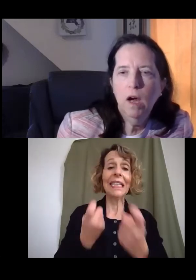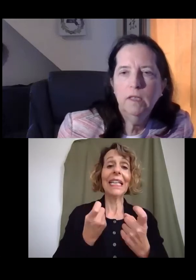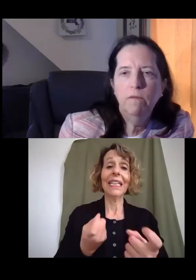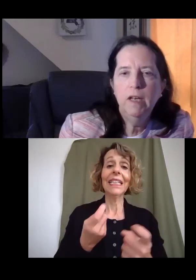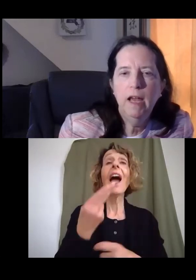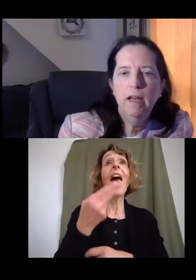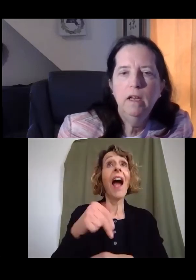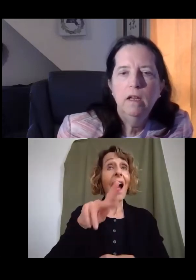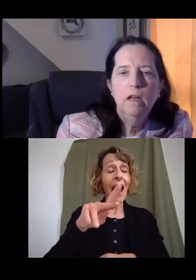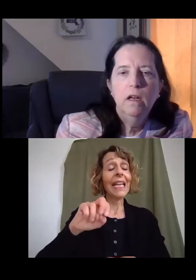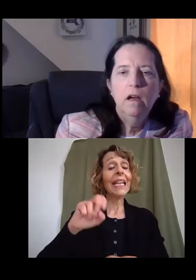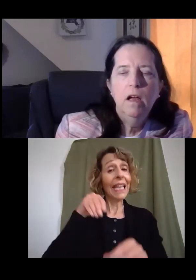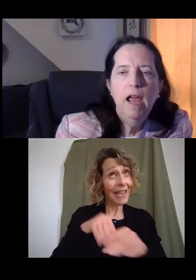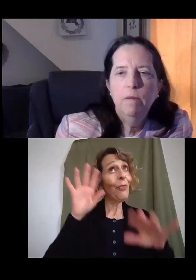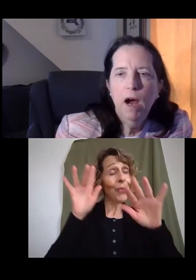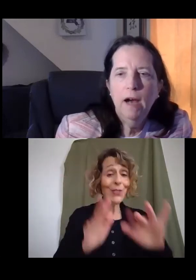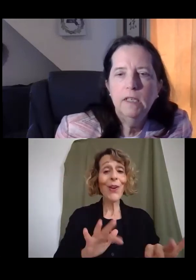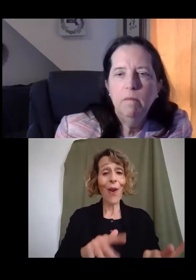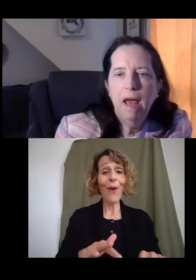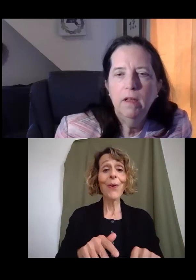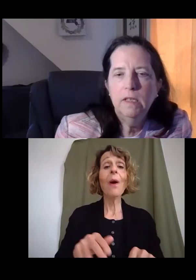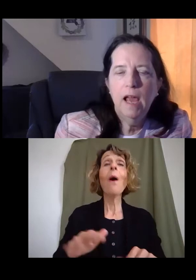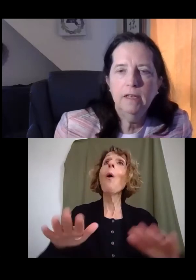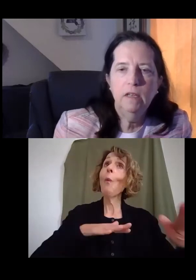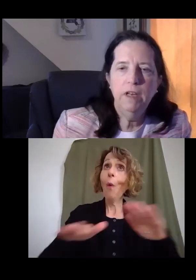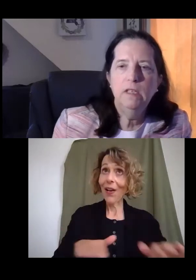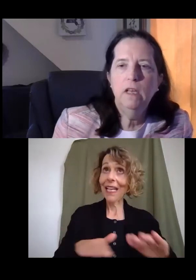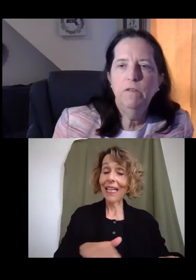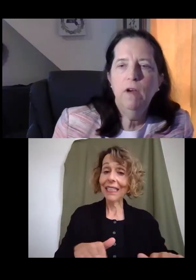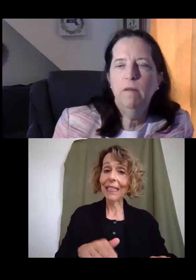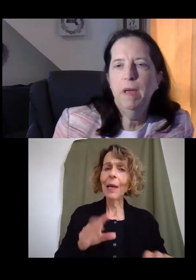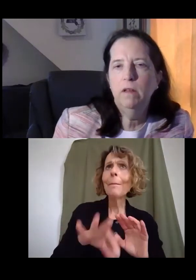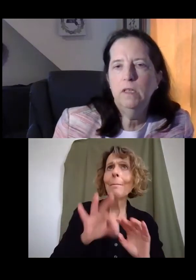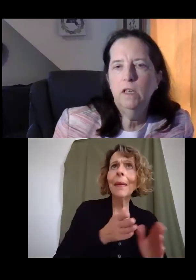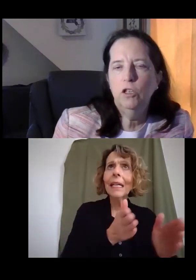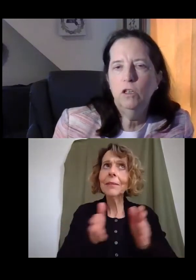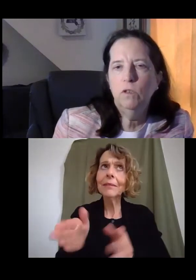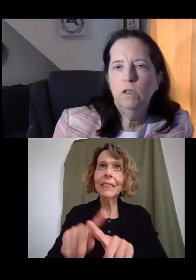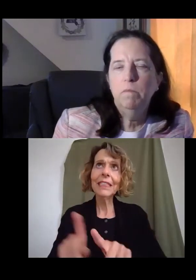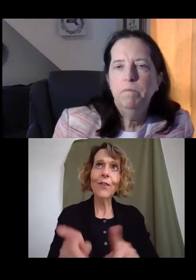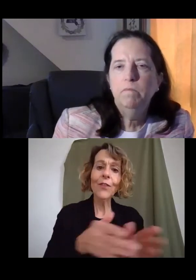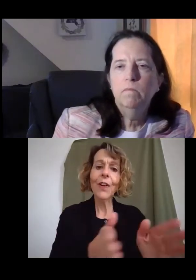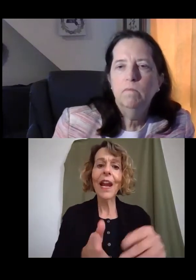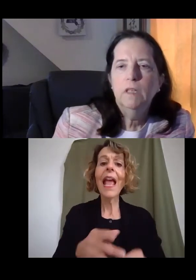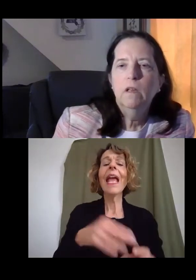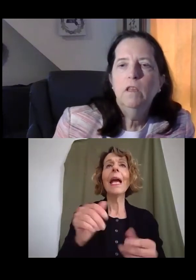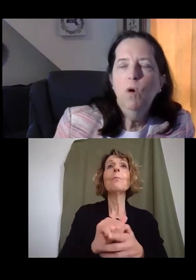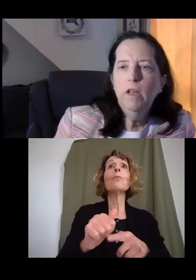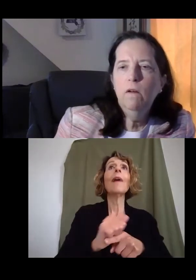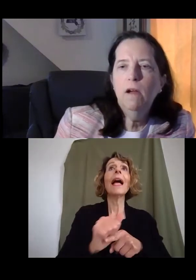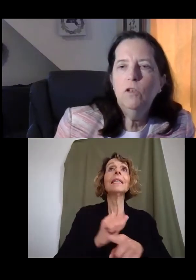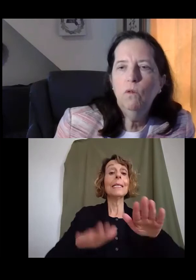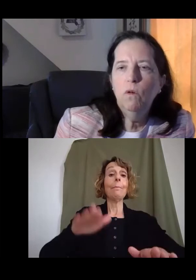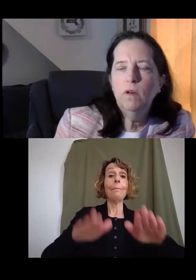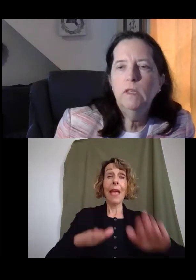your walks every day, and practicing balance activities if you have balance issues. The more